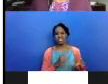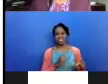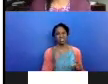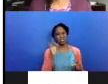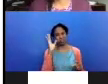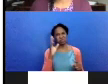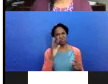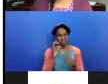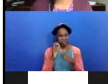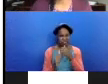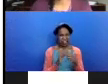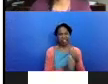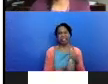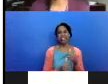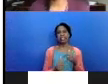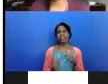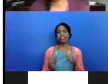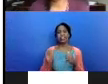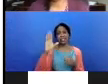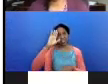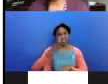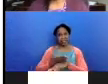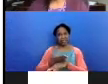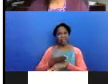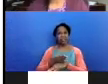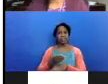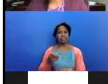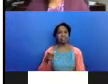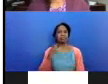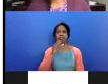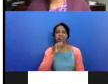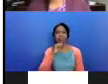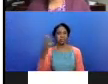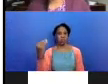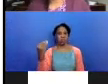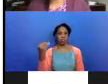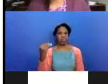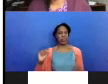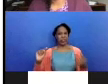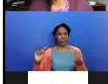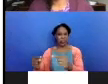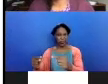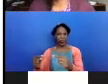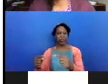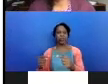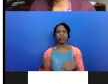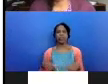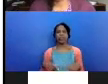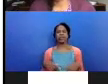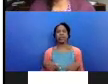towards his teenage son, who was 14 years old. But one of the scenes here was the son was 14 years